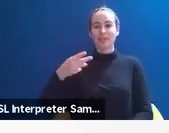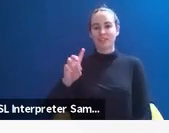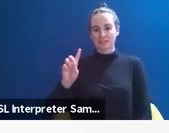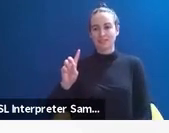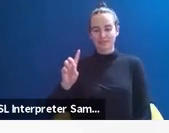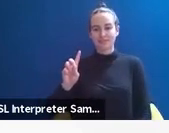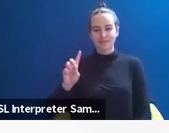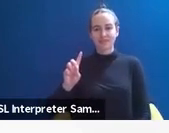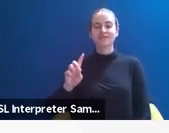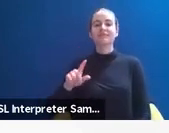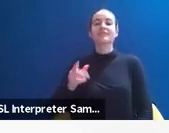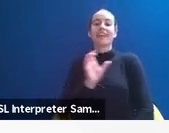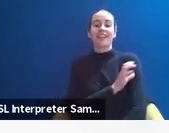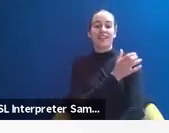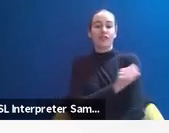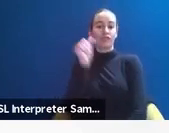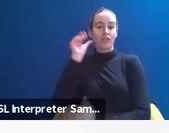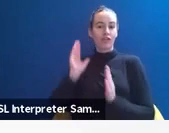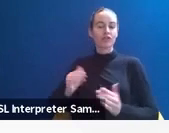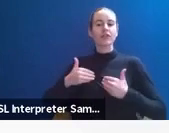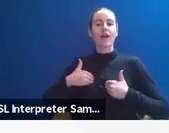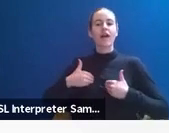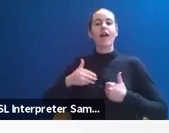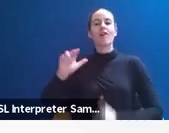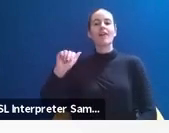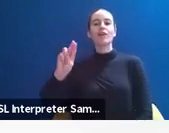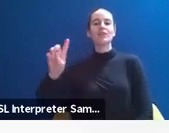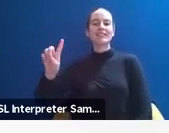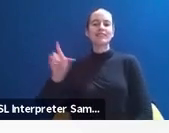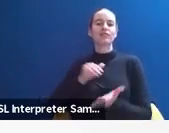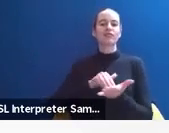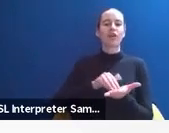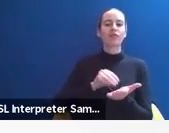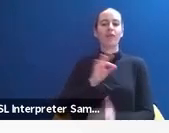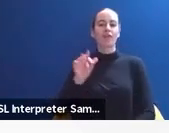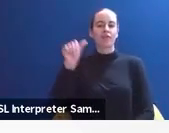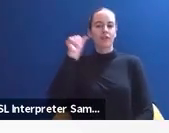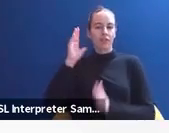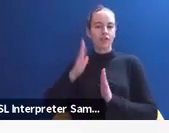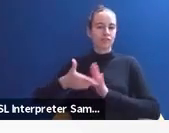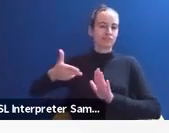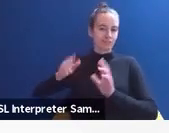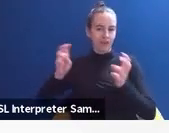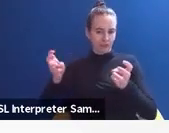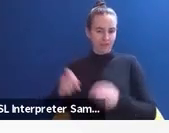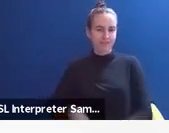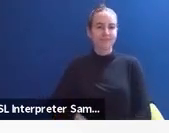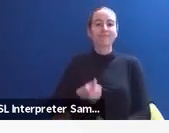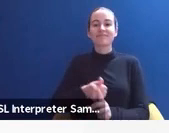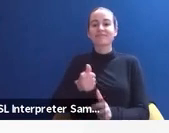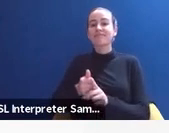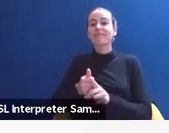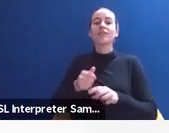clinical audiologists hold an AUD or Doctor of Audiology. Audiologists evaluate, treat,